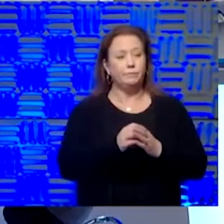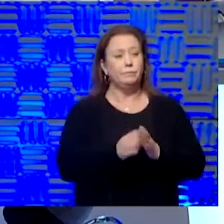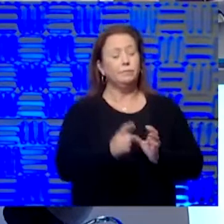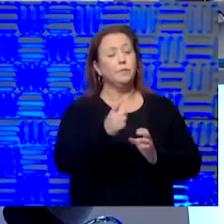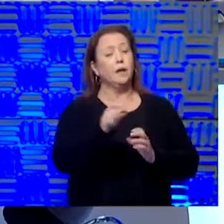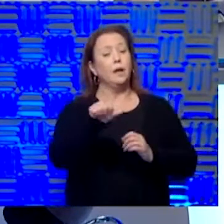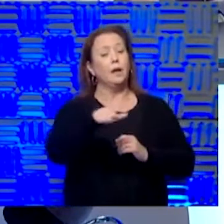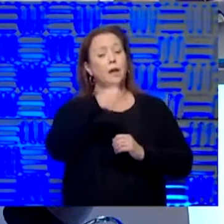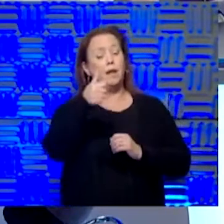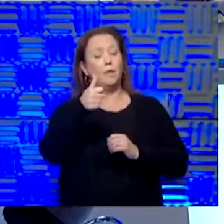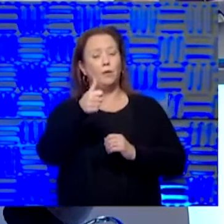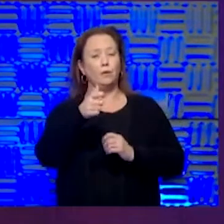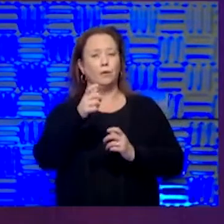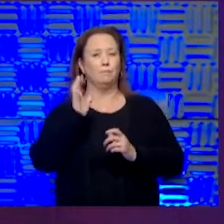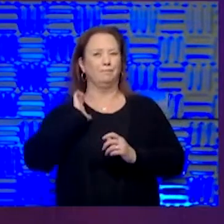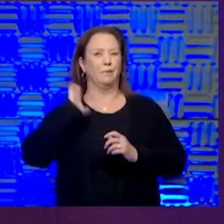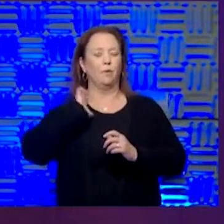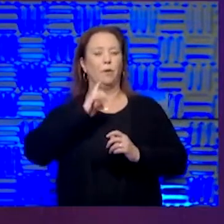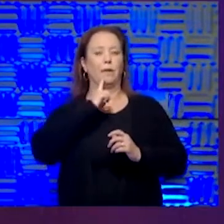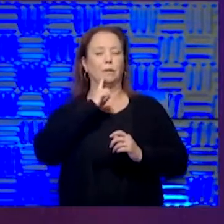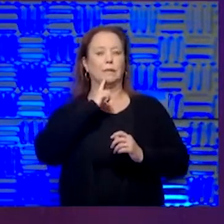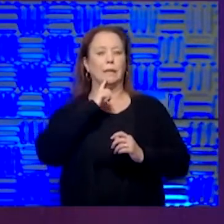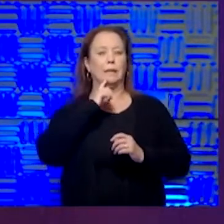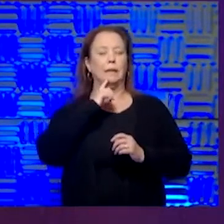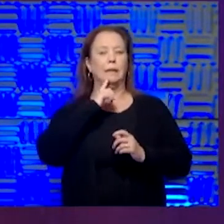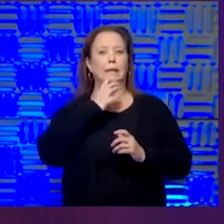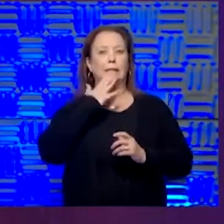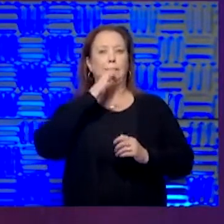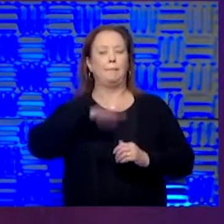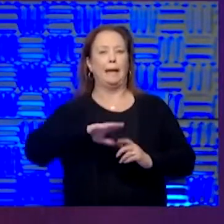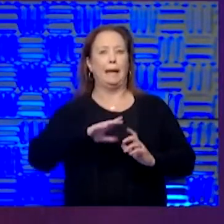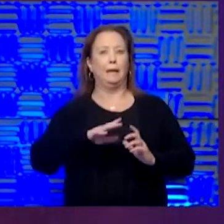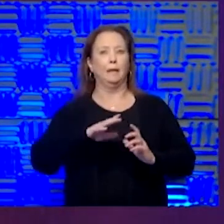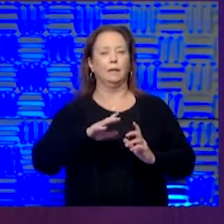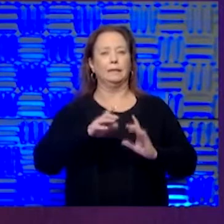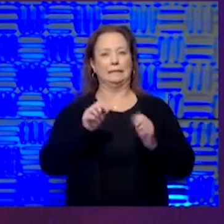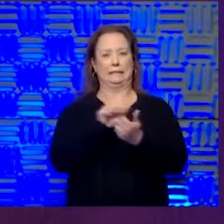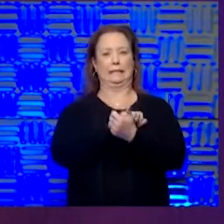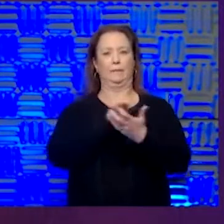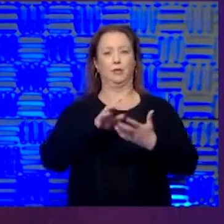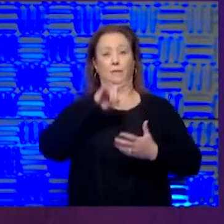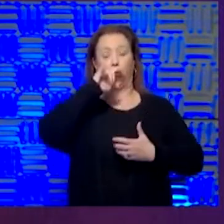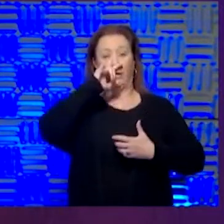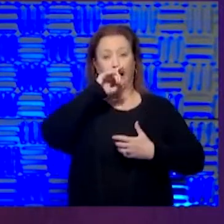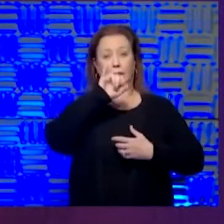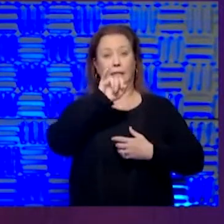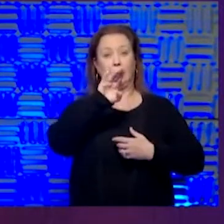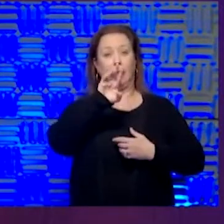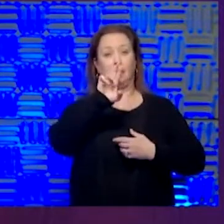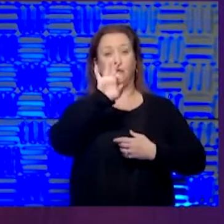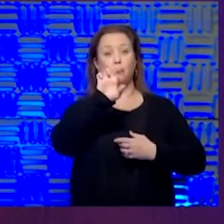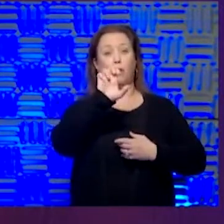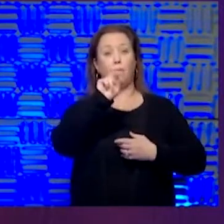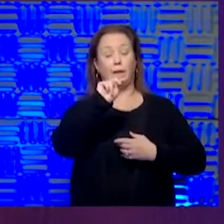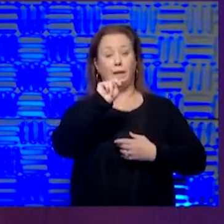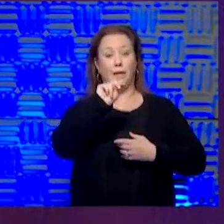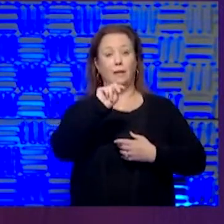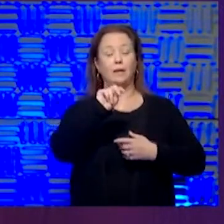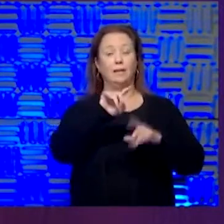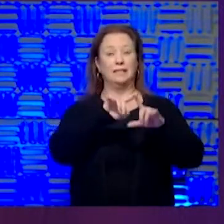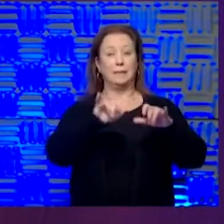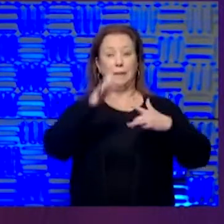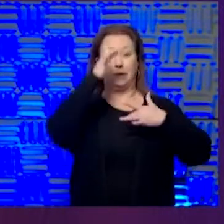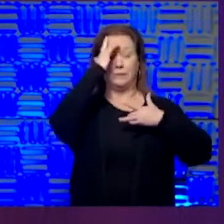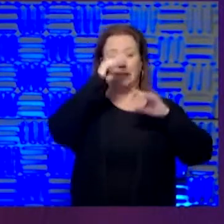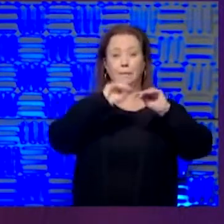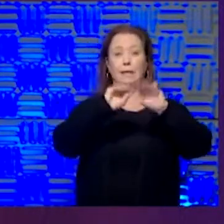and has since been taken back was the idea about it was bad to give, could be damaging for kids to get ibuprofen while they were sick. And